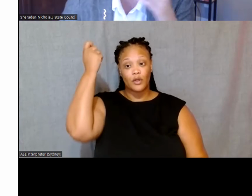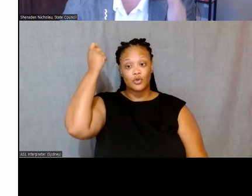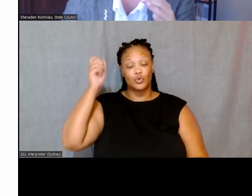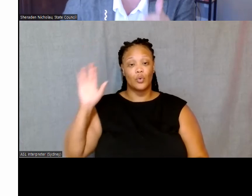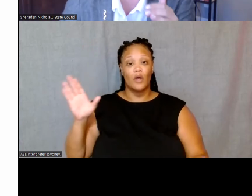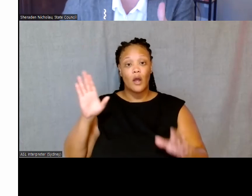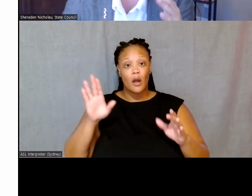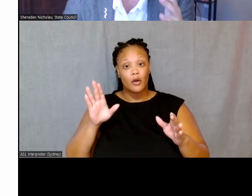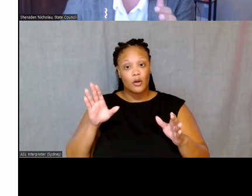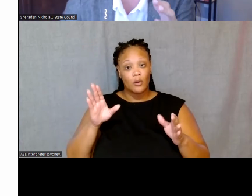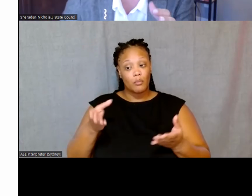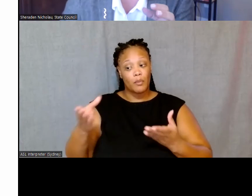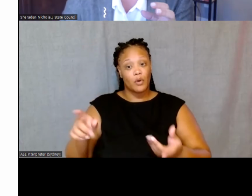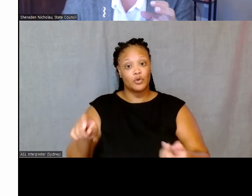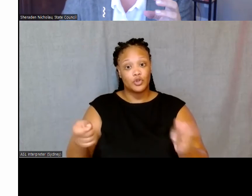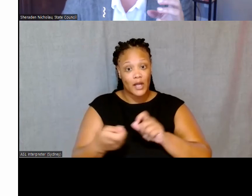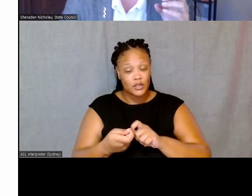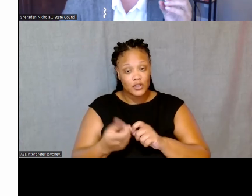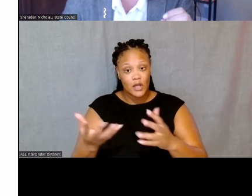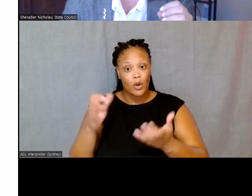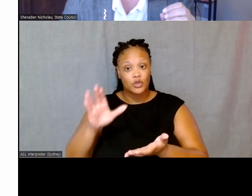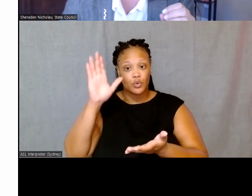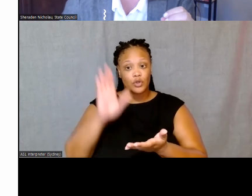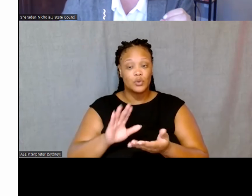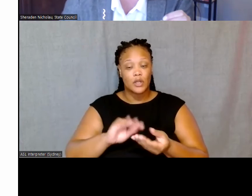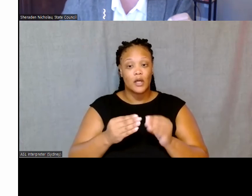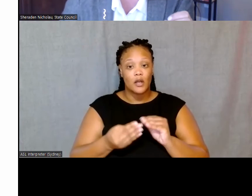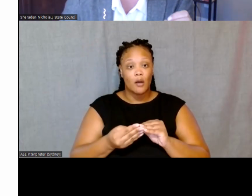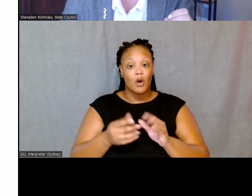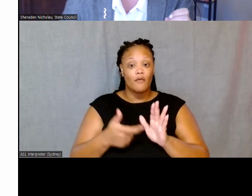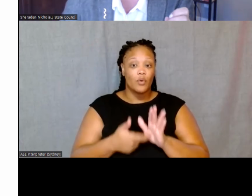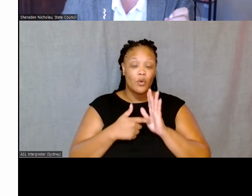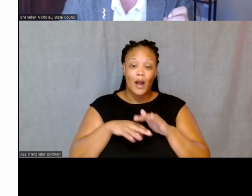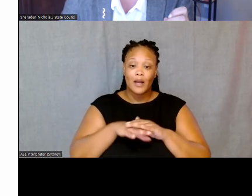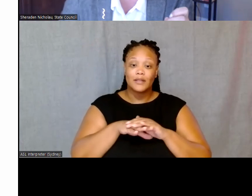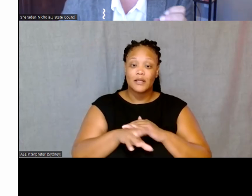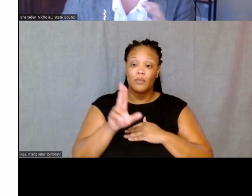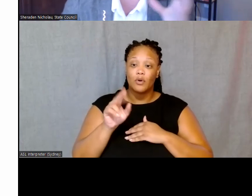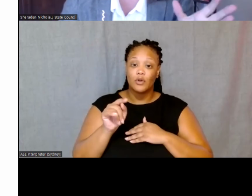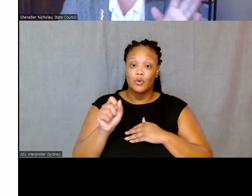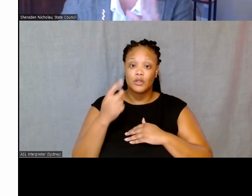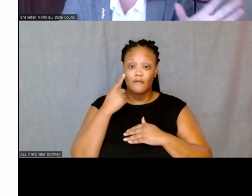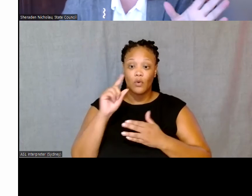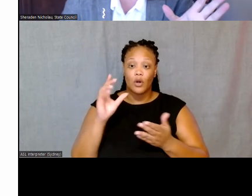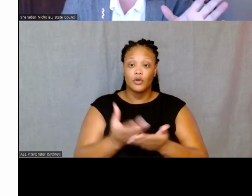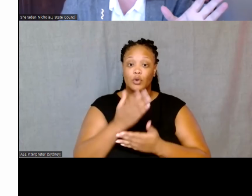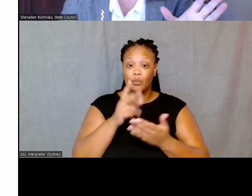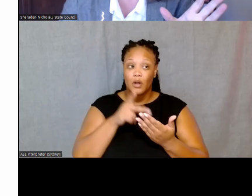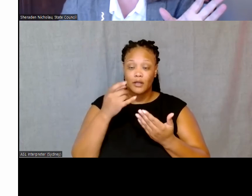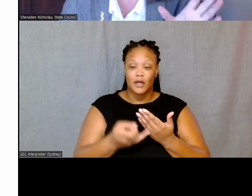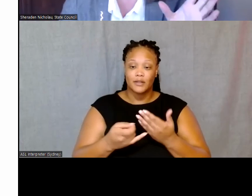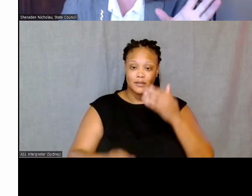to reduce the number of required accessible units for new projects. So the background on this